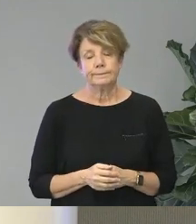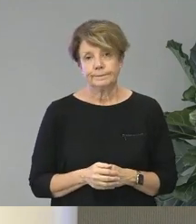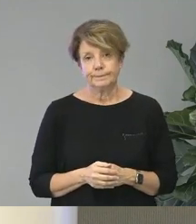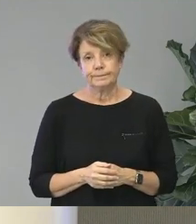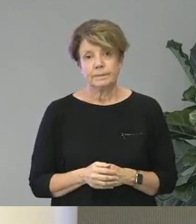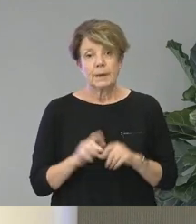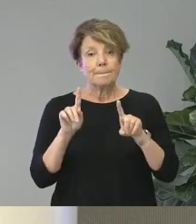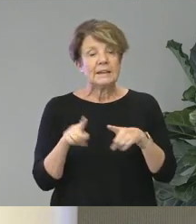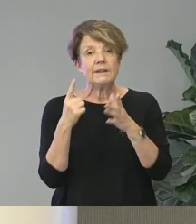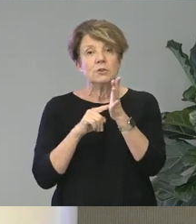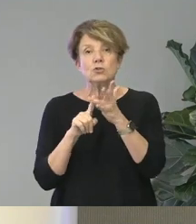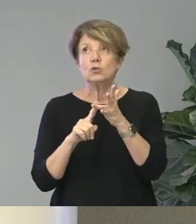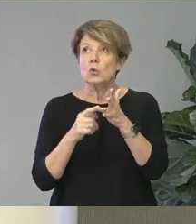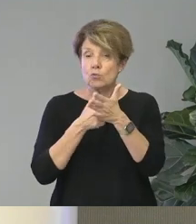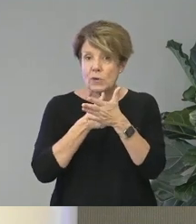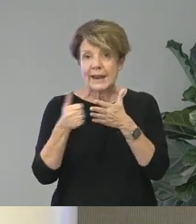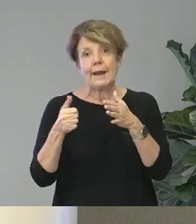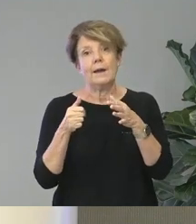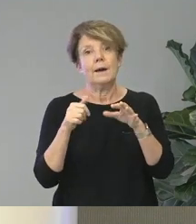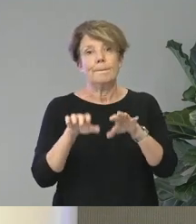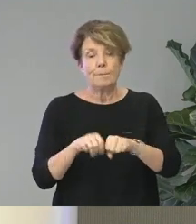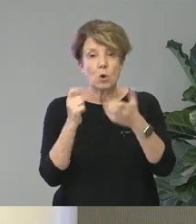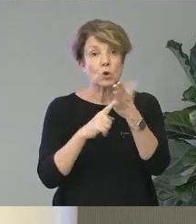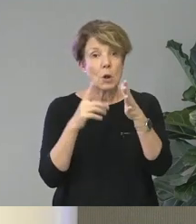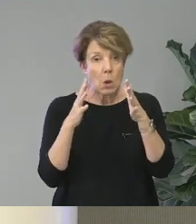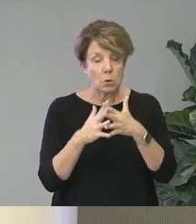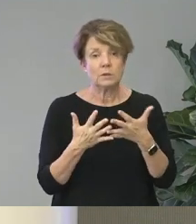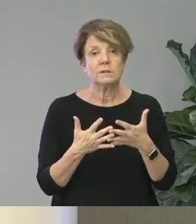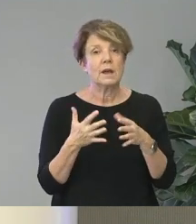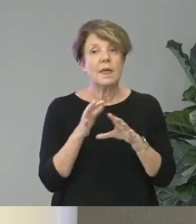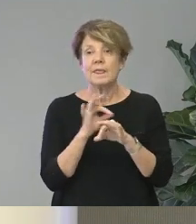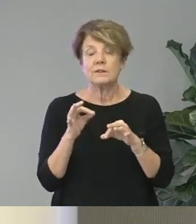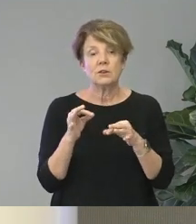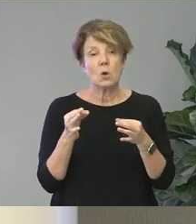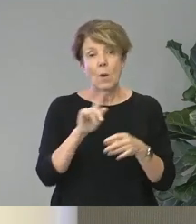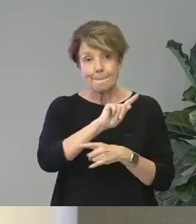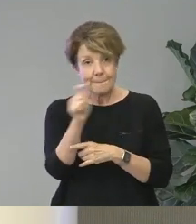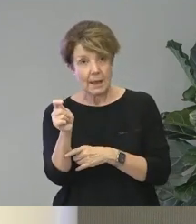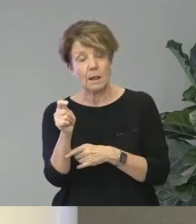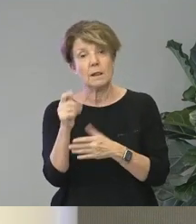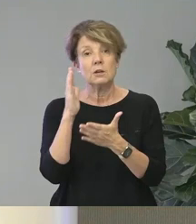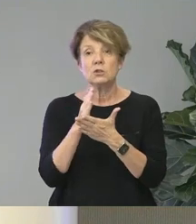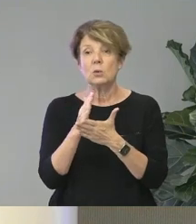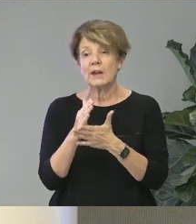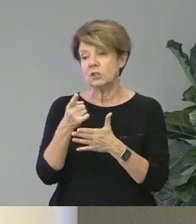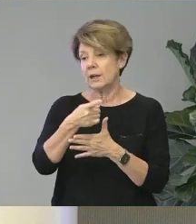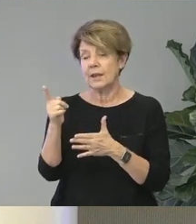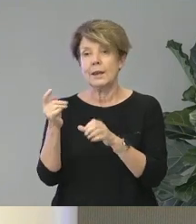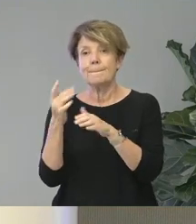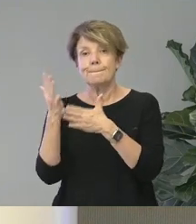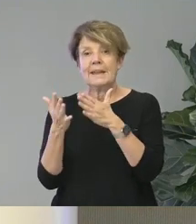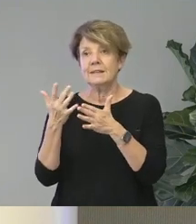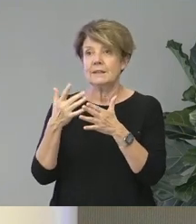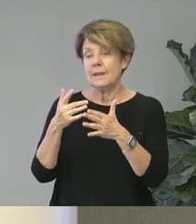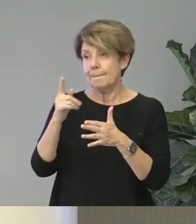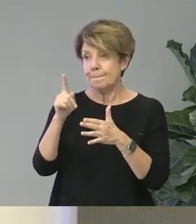unlike regular unlawful discrimination laws, there is no recourse to enforceable remedies through the courts if